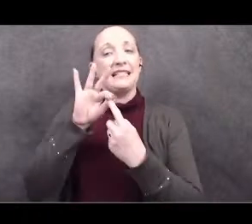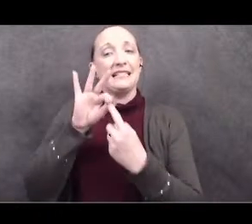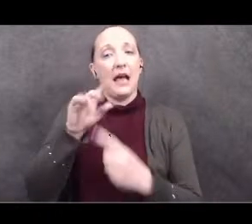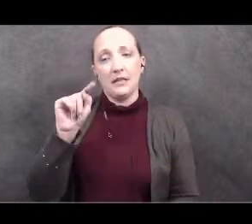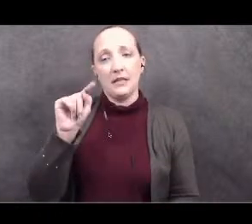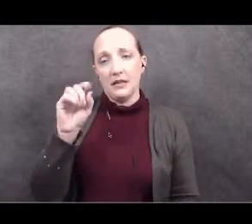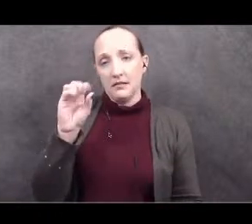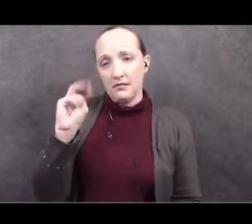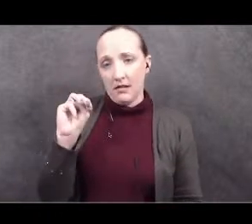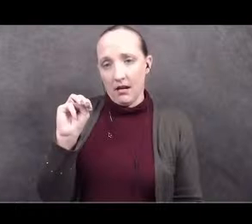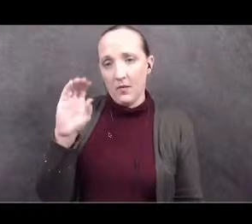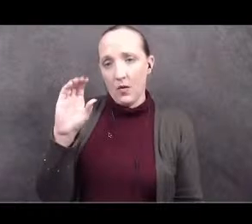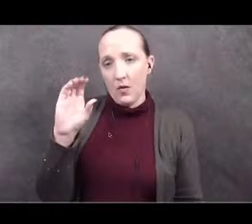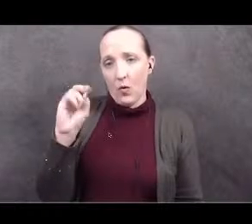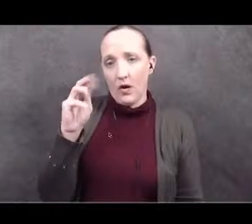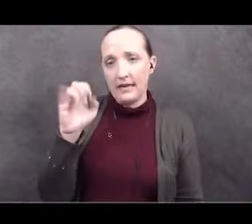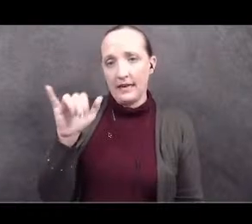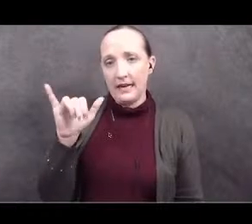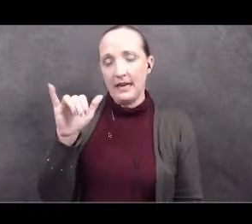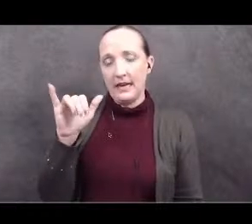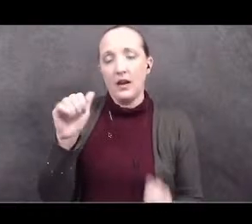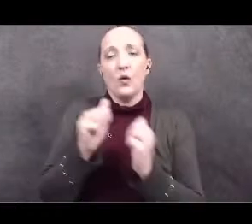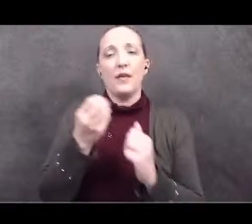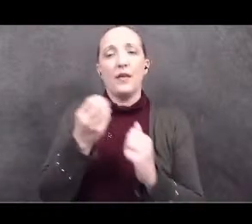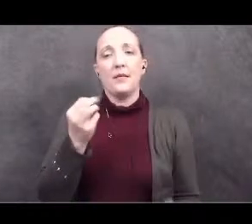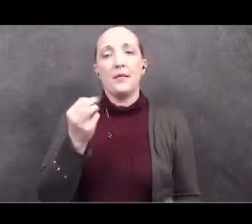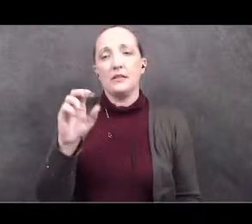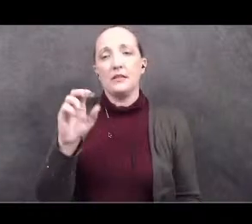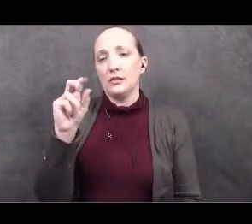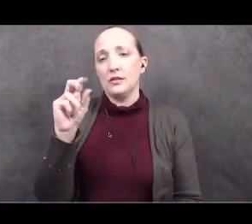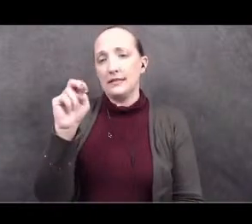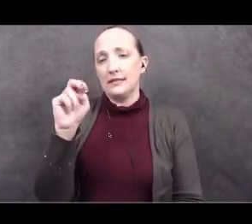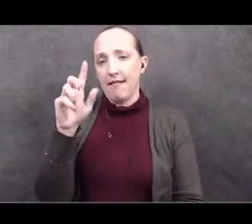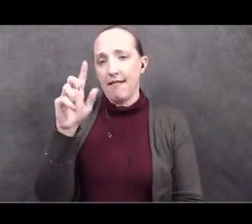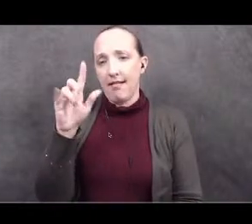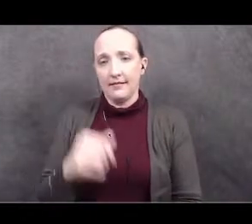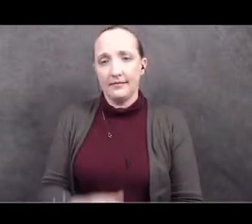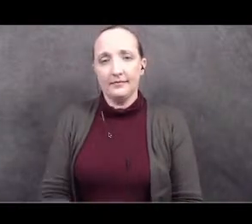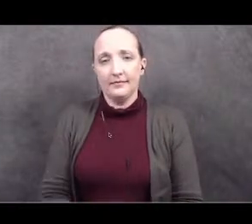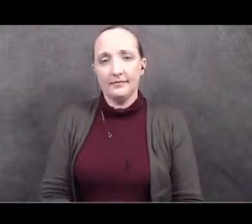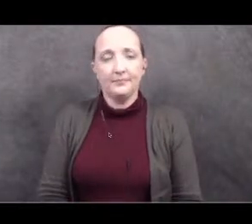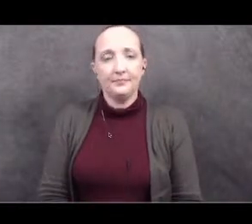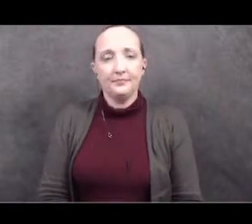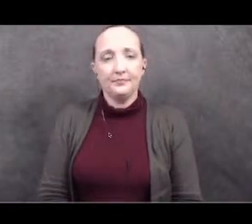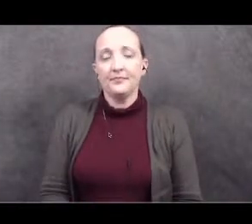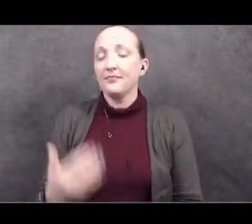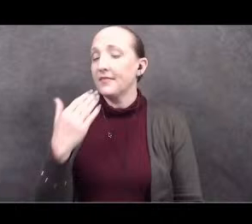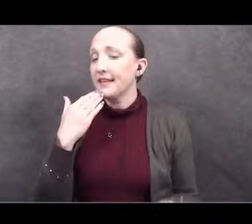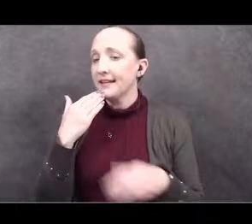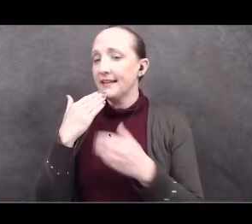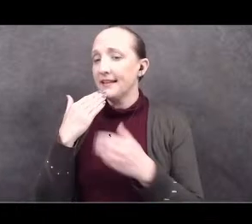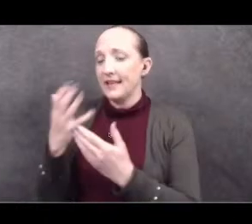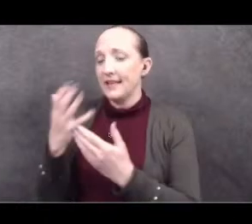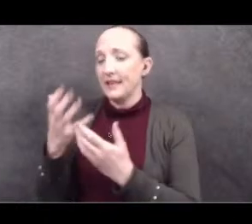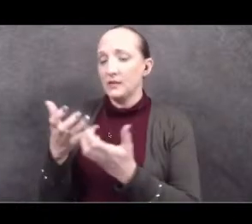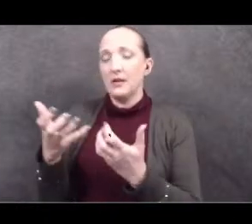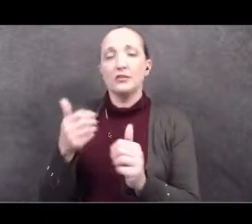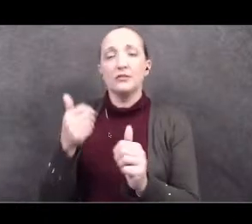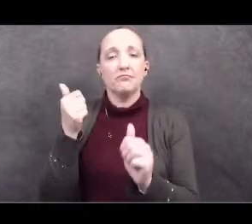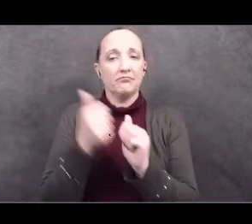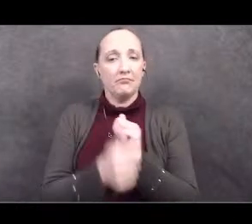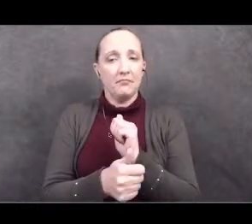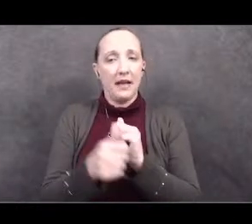substituting Mr Courtney with Mr Snelling from Uka calam joint got it thank you right thank you so much well that item passes